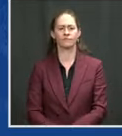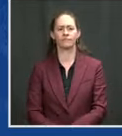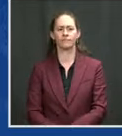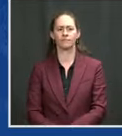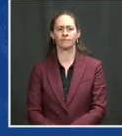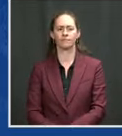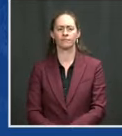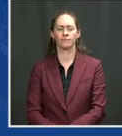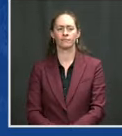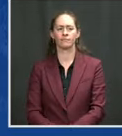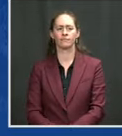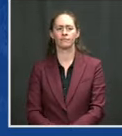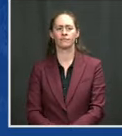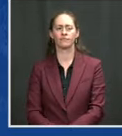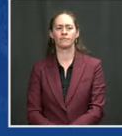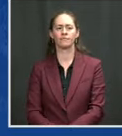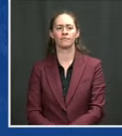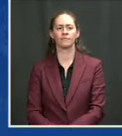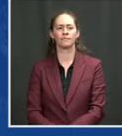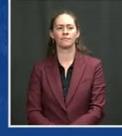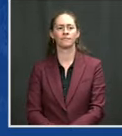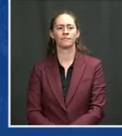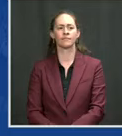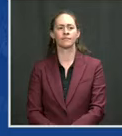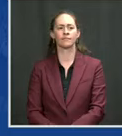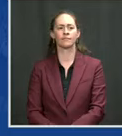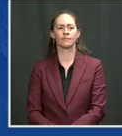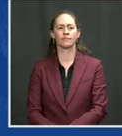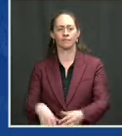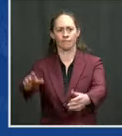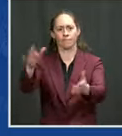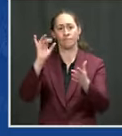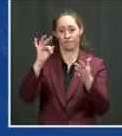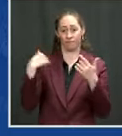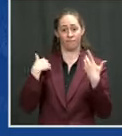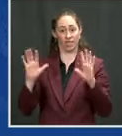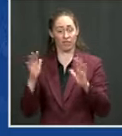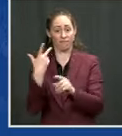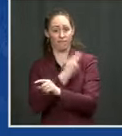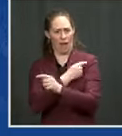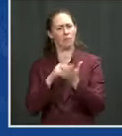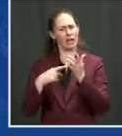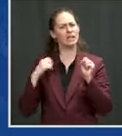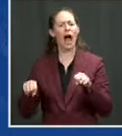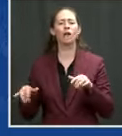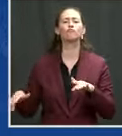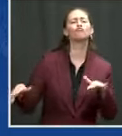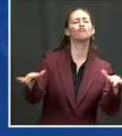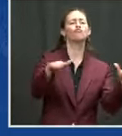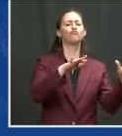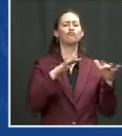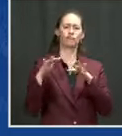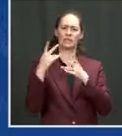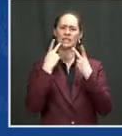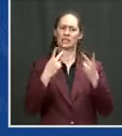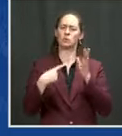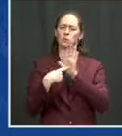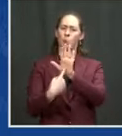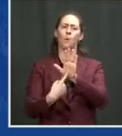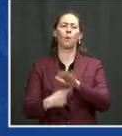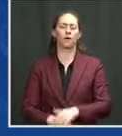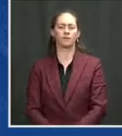to what to want to what to get vaccinated. Next up, we focus on the who. And I think, Mr. President, this this may be the most